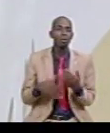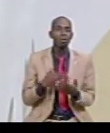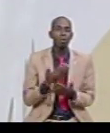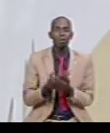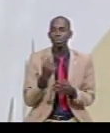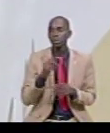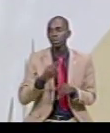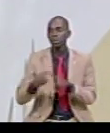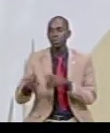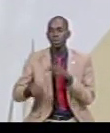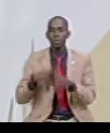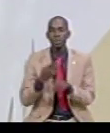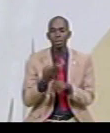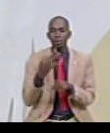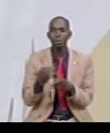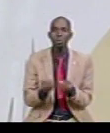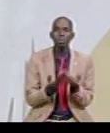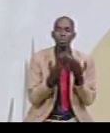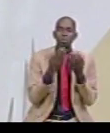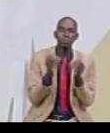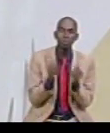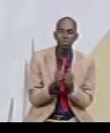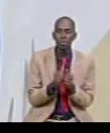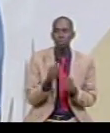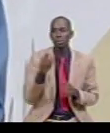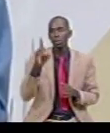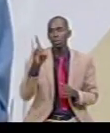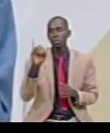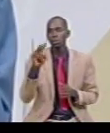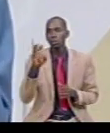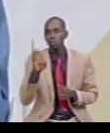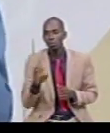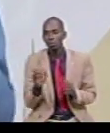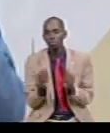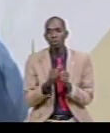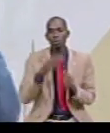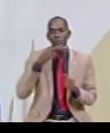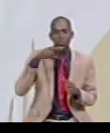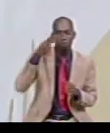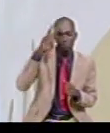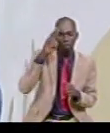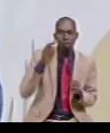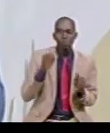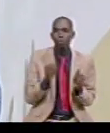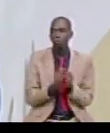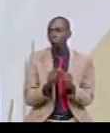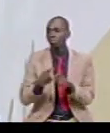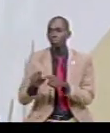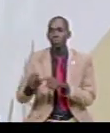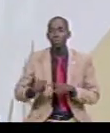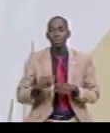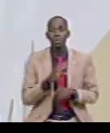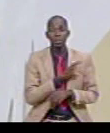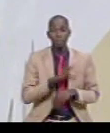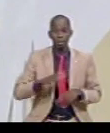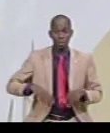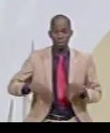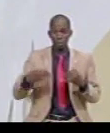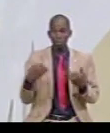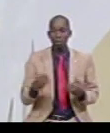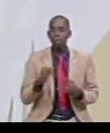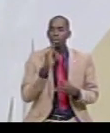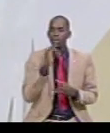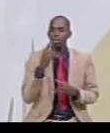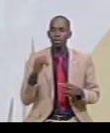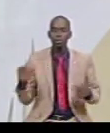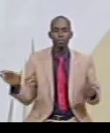made, either with turtle dove, the goat, the scapegoat, and everything. Christ is the full sacrifice